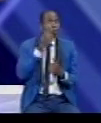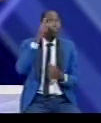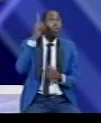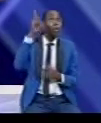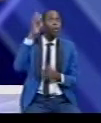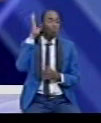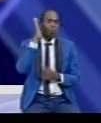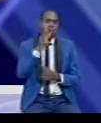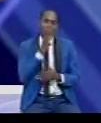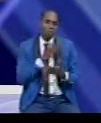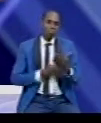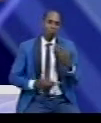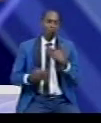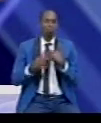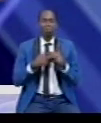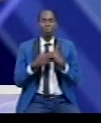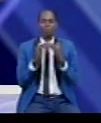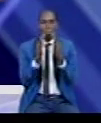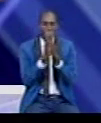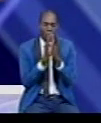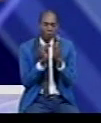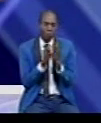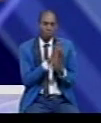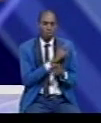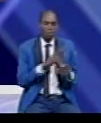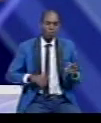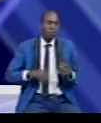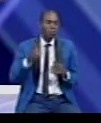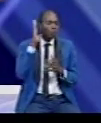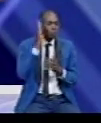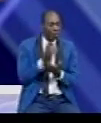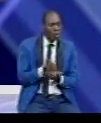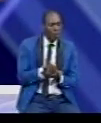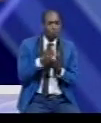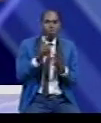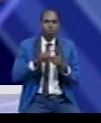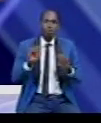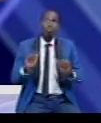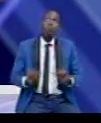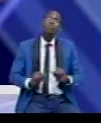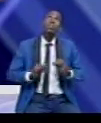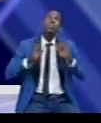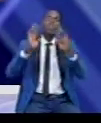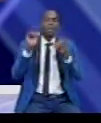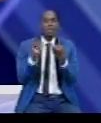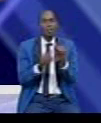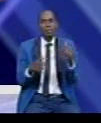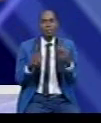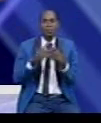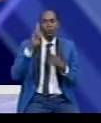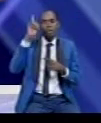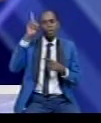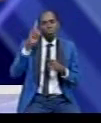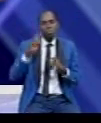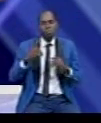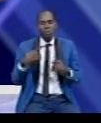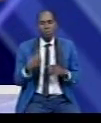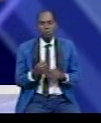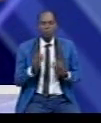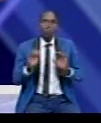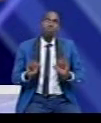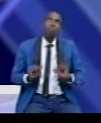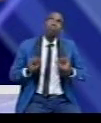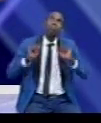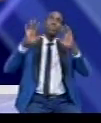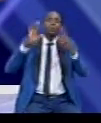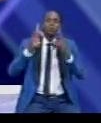Pray that God will help you to dedicate everything to him. Commitment to pray, commitment to preach